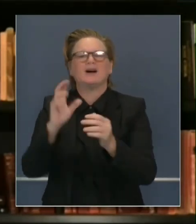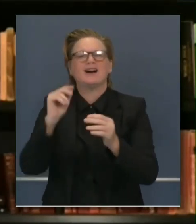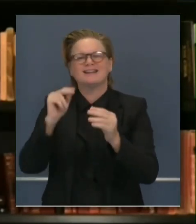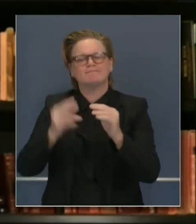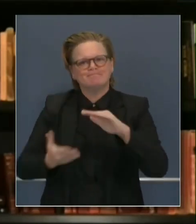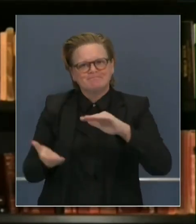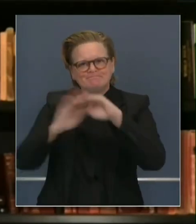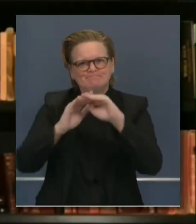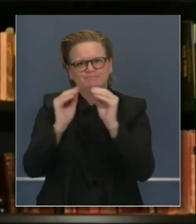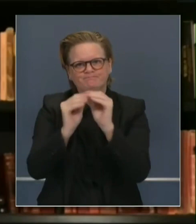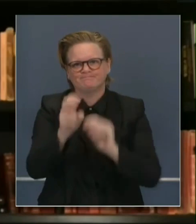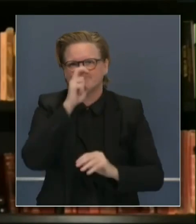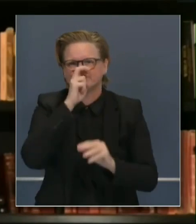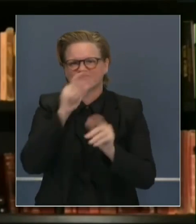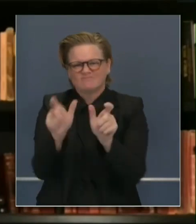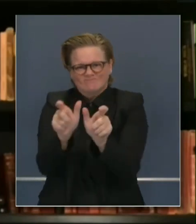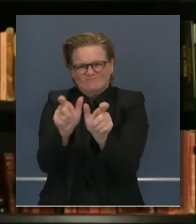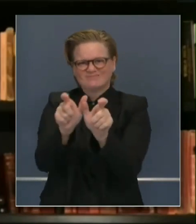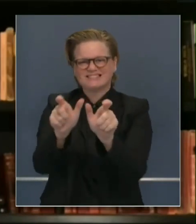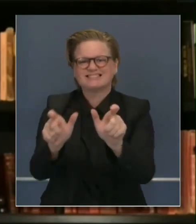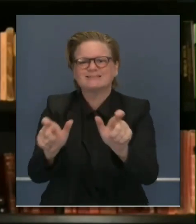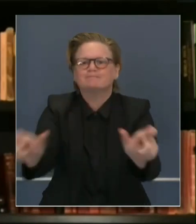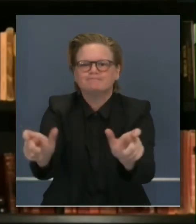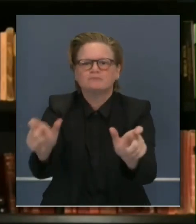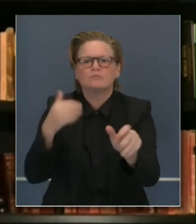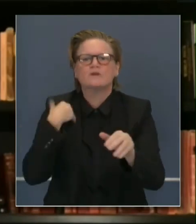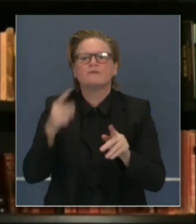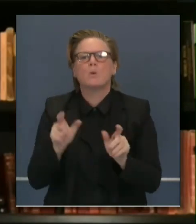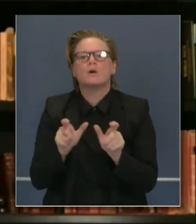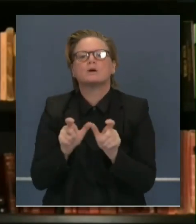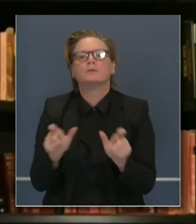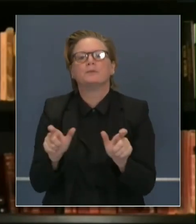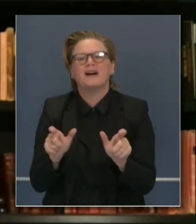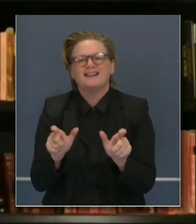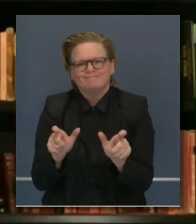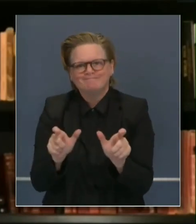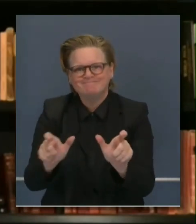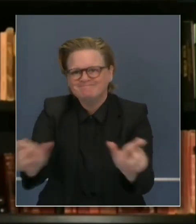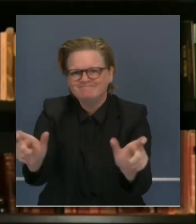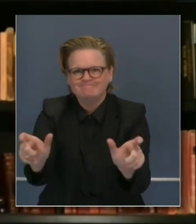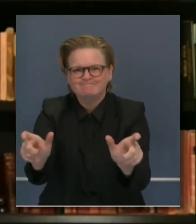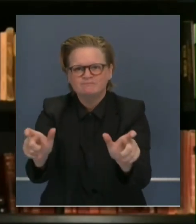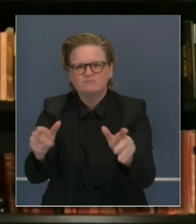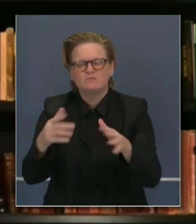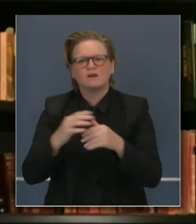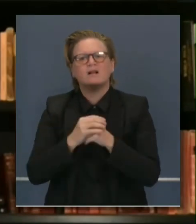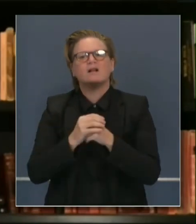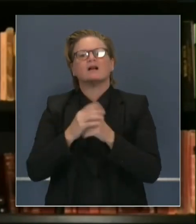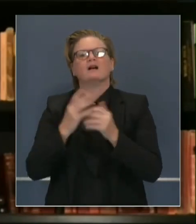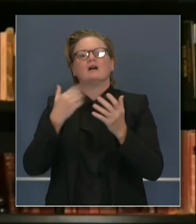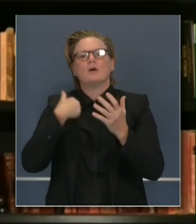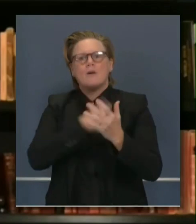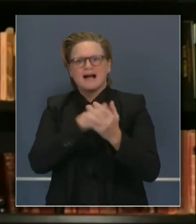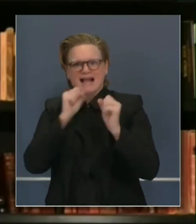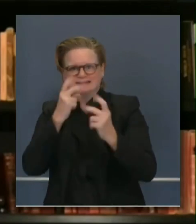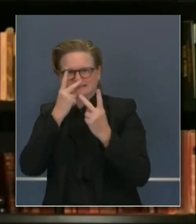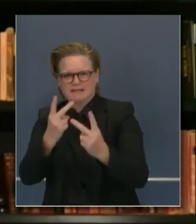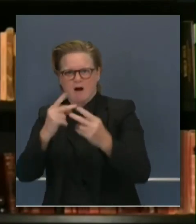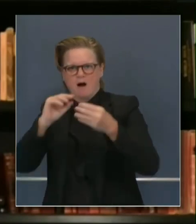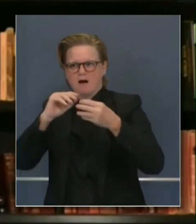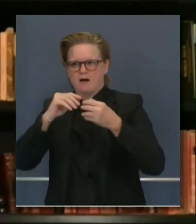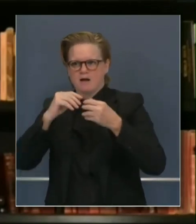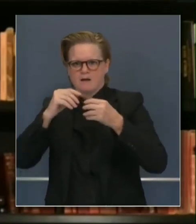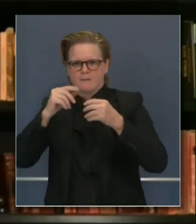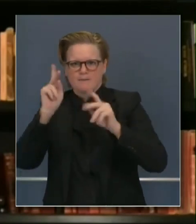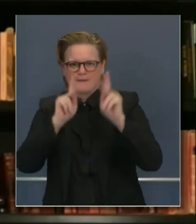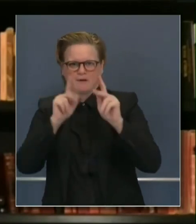people to do their best to restrict the kind of activity, kind of gatherings, which you say may occur. We're encouraging